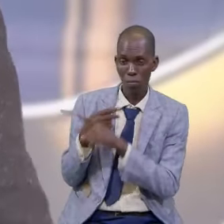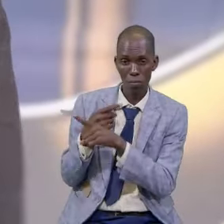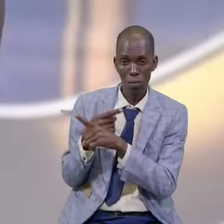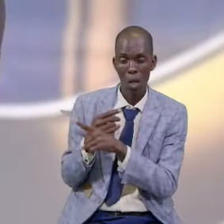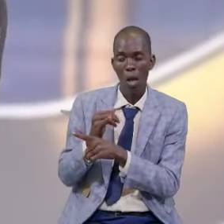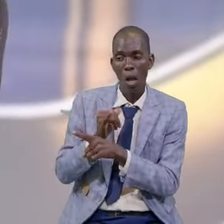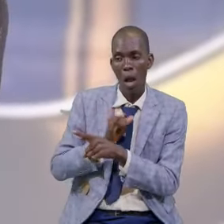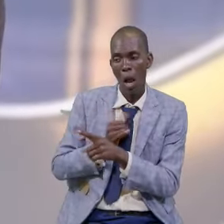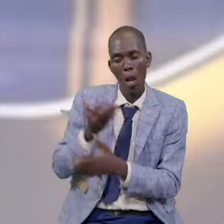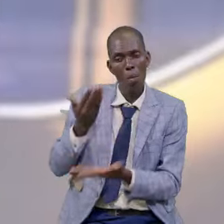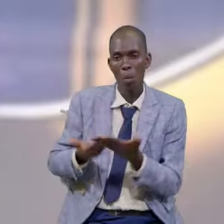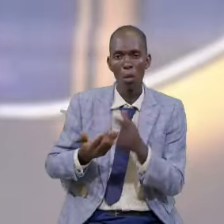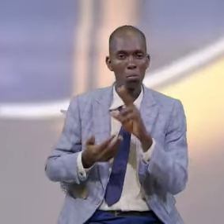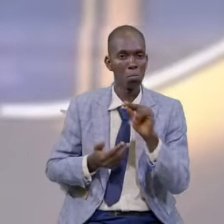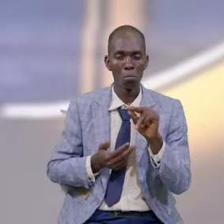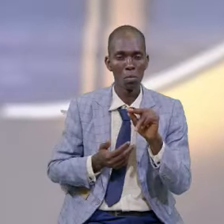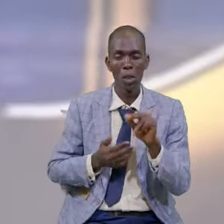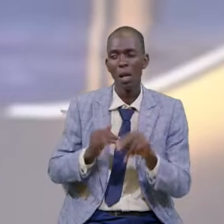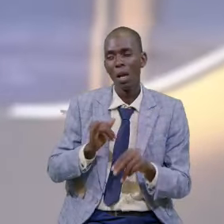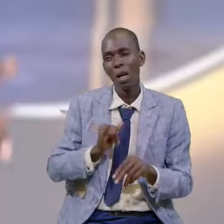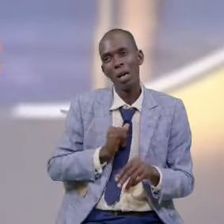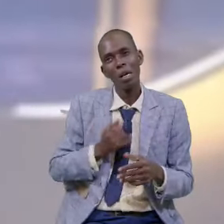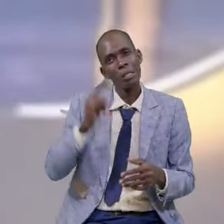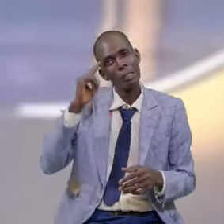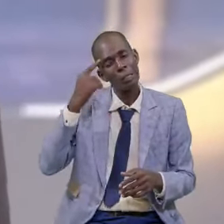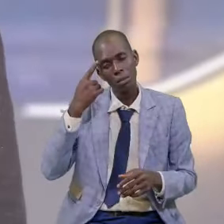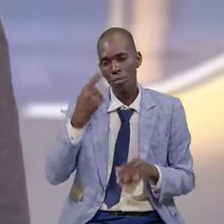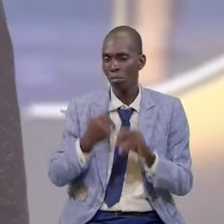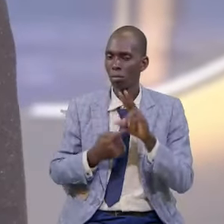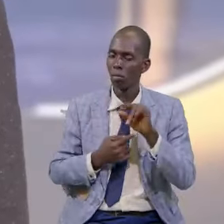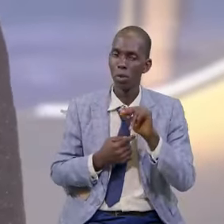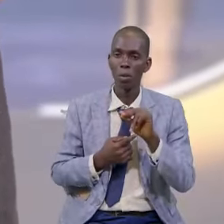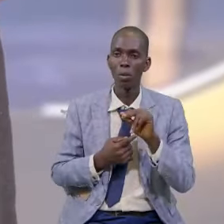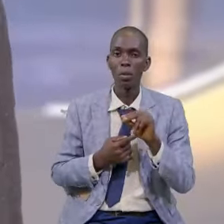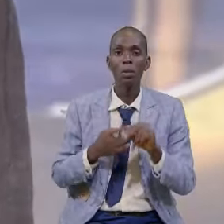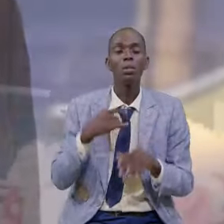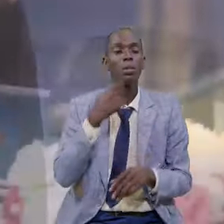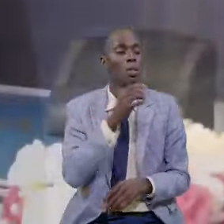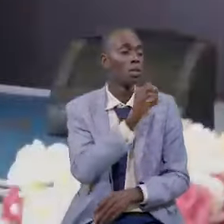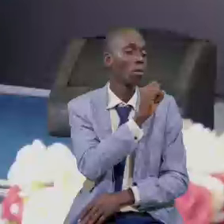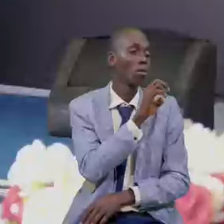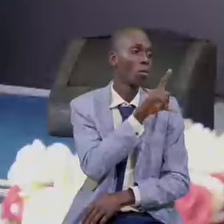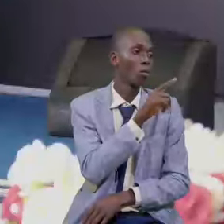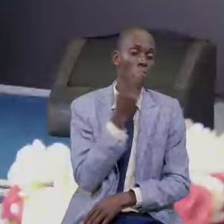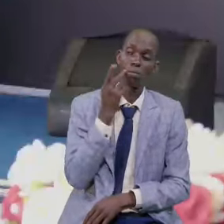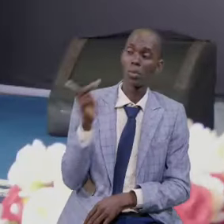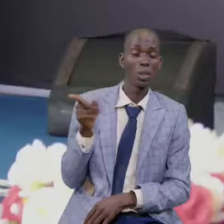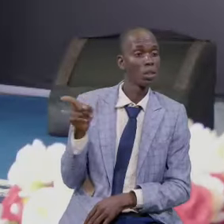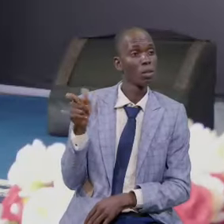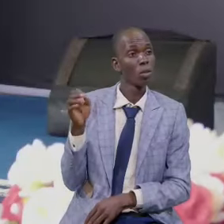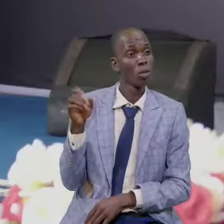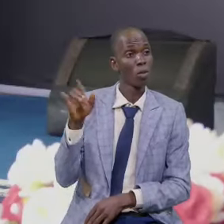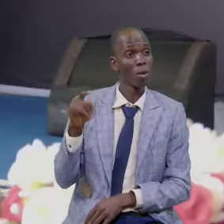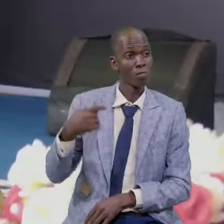He didn't say, maybe. He said, Saul, don't worry about this Goliath. I'll bring him